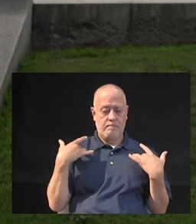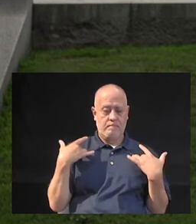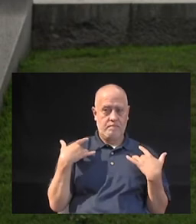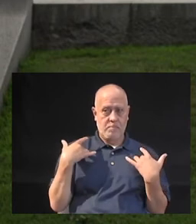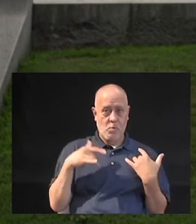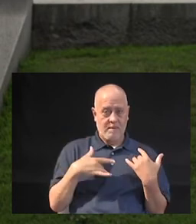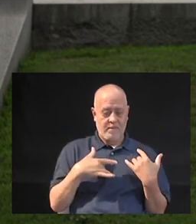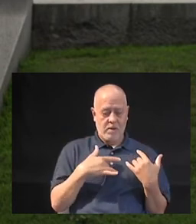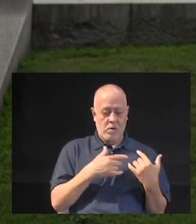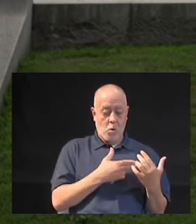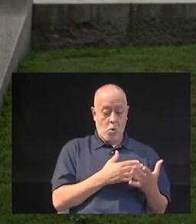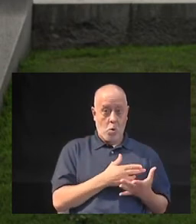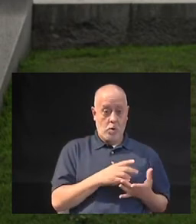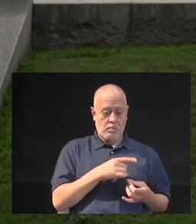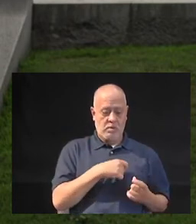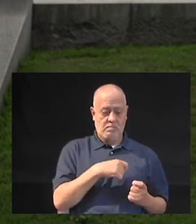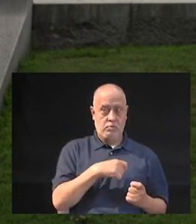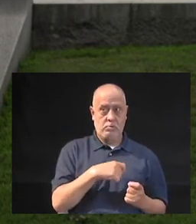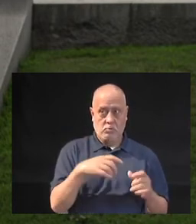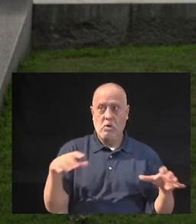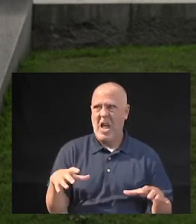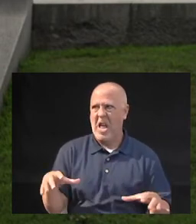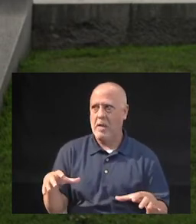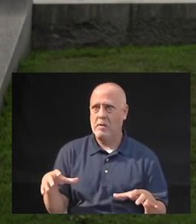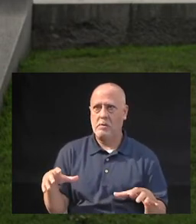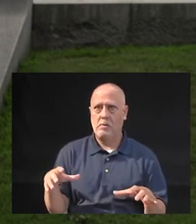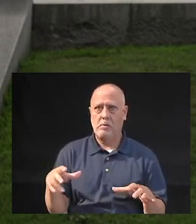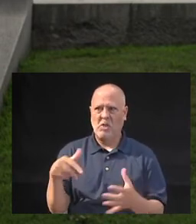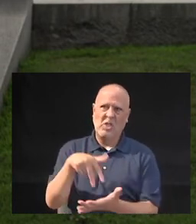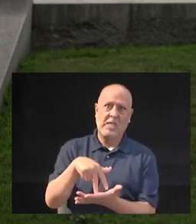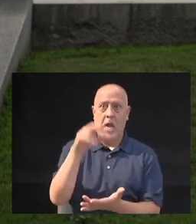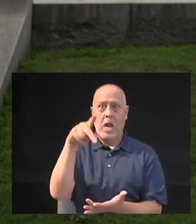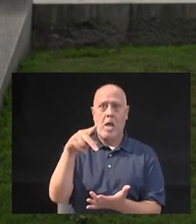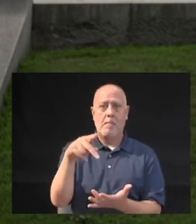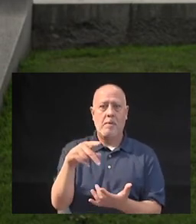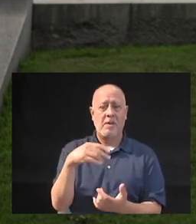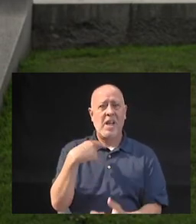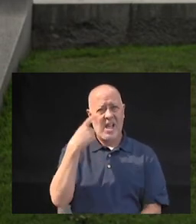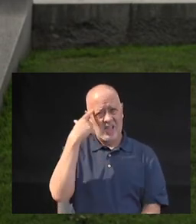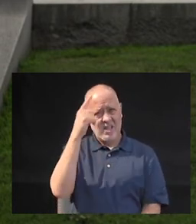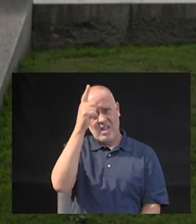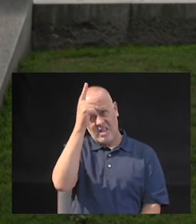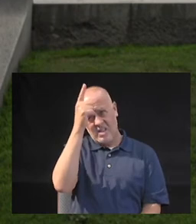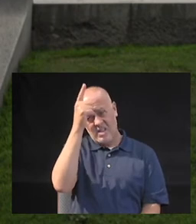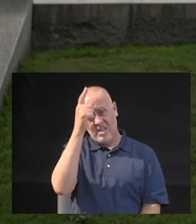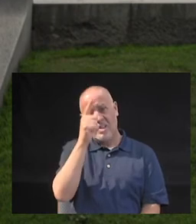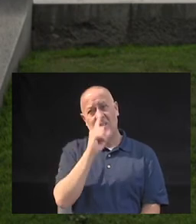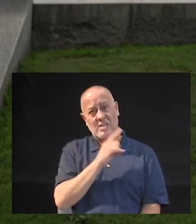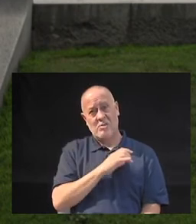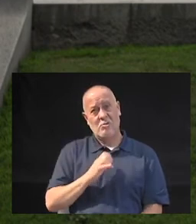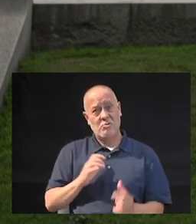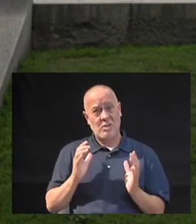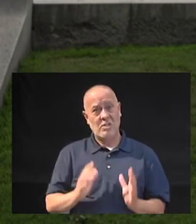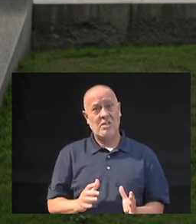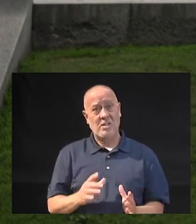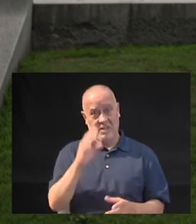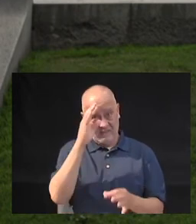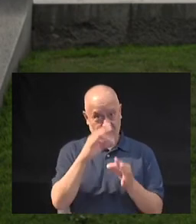you felt the nudge of the Holy Spirit to act? I think Lincoln is a Christian, a man